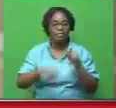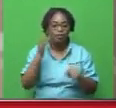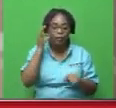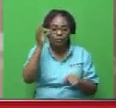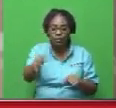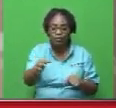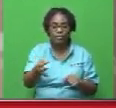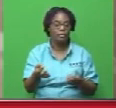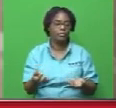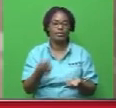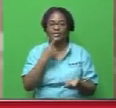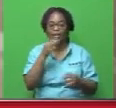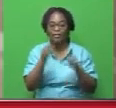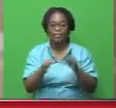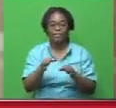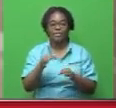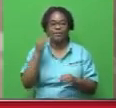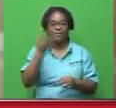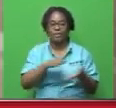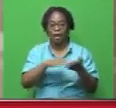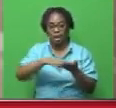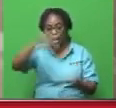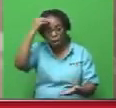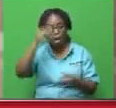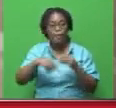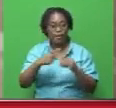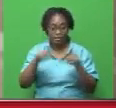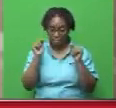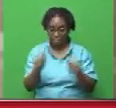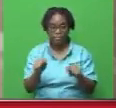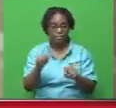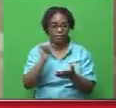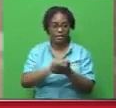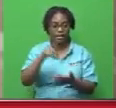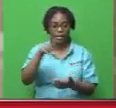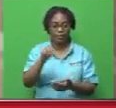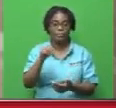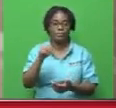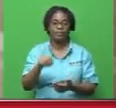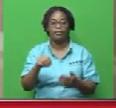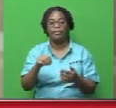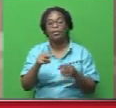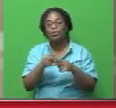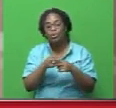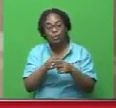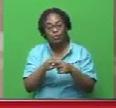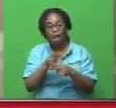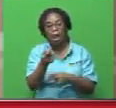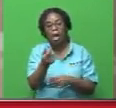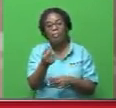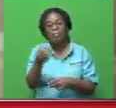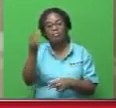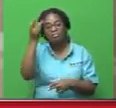is that there's an uncommonness of common sense, and it has been nothing short of astounding, particularly when it comes to the